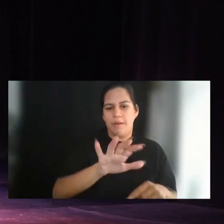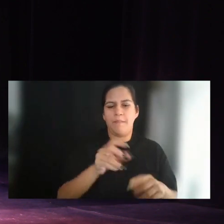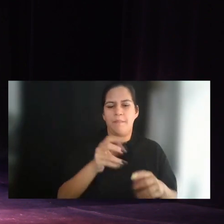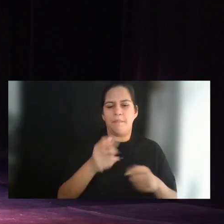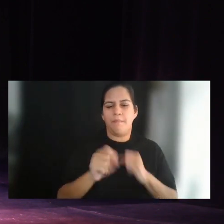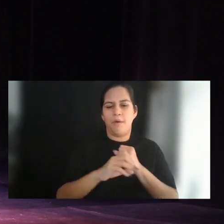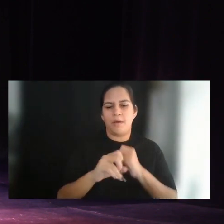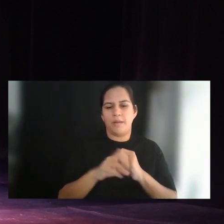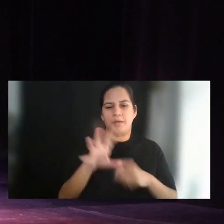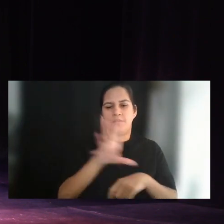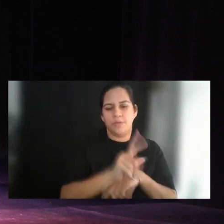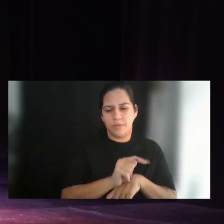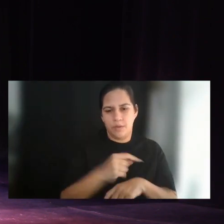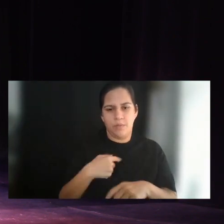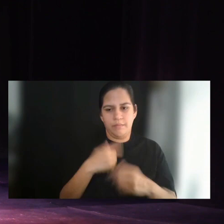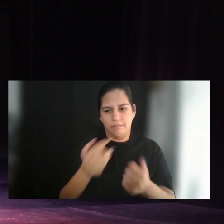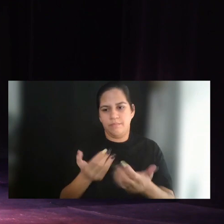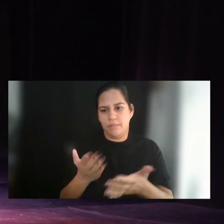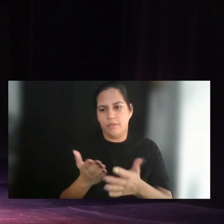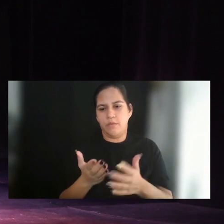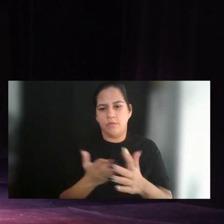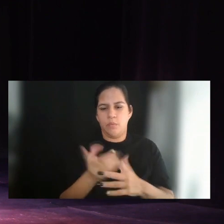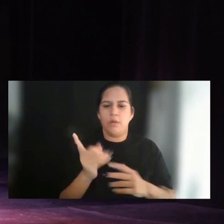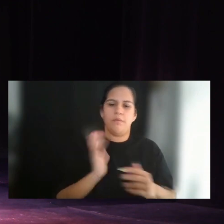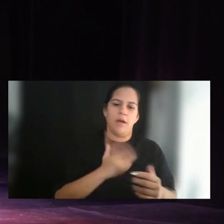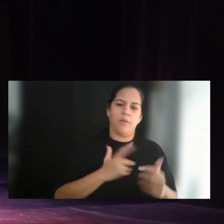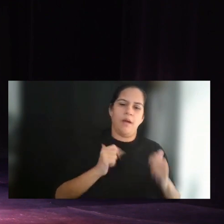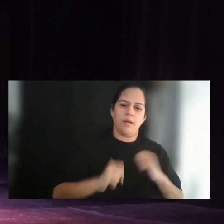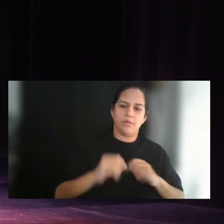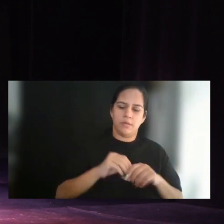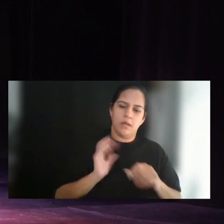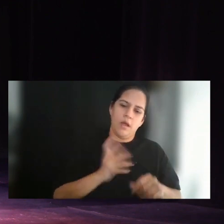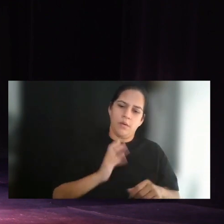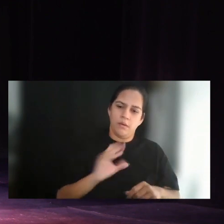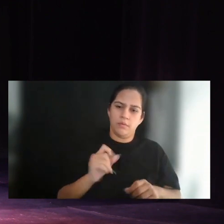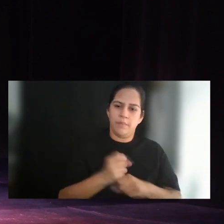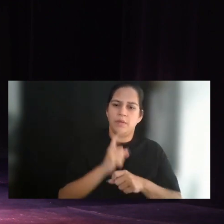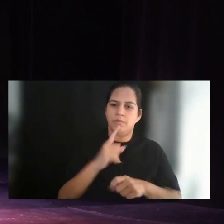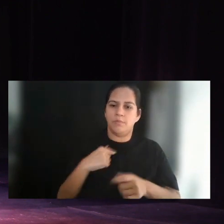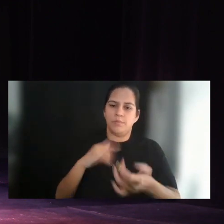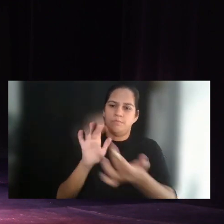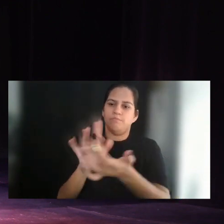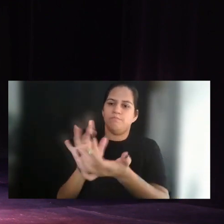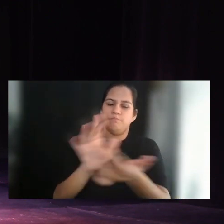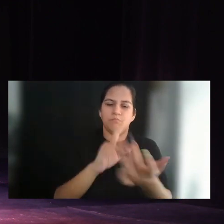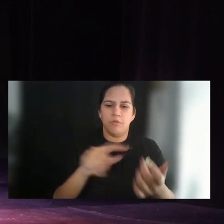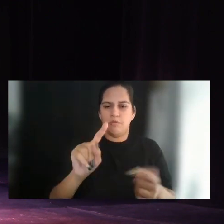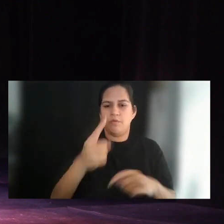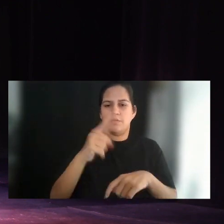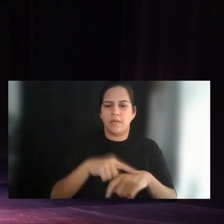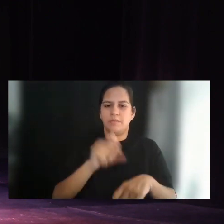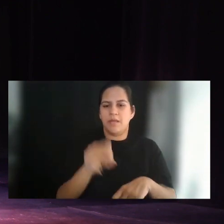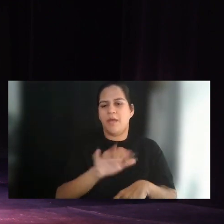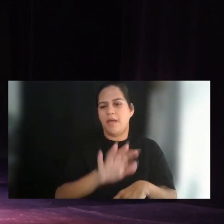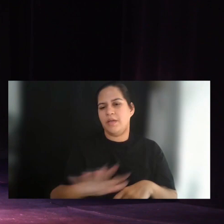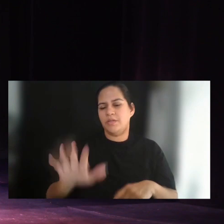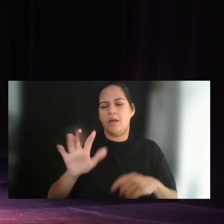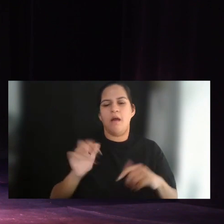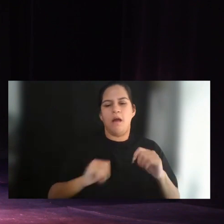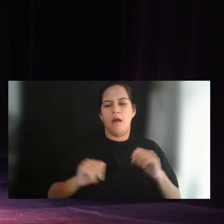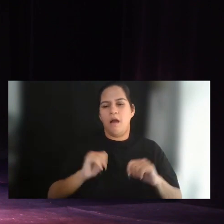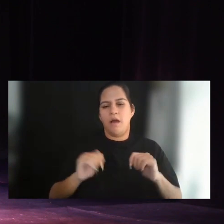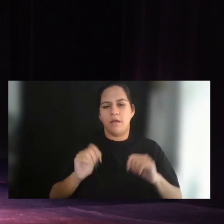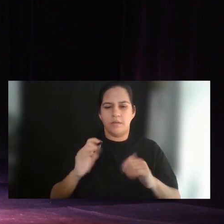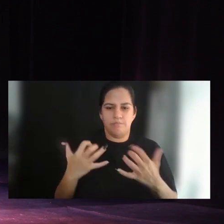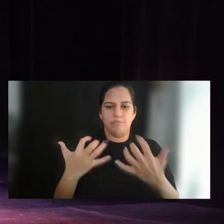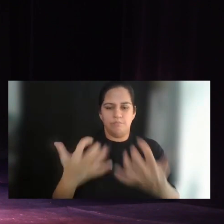of the actors in our company, just to ensure that we'd reach those first-time theater-going South Asian audiences that we were hoping to. Not only